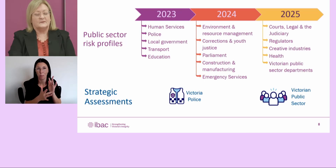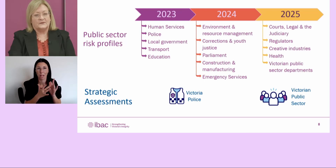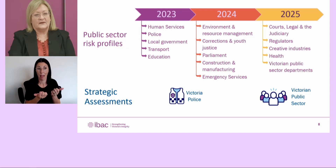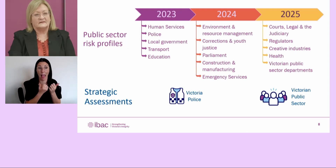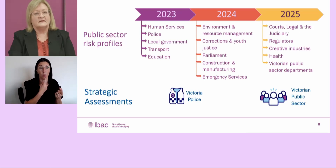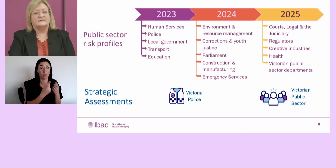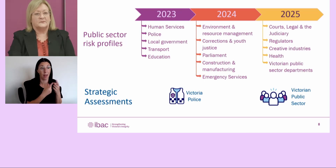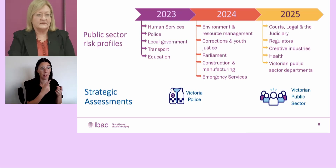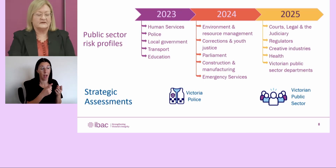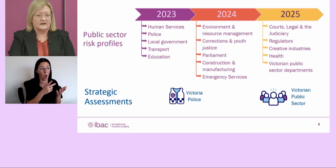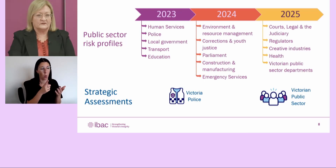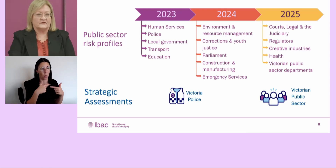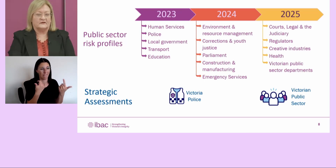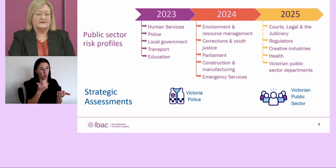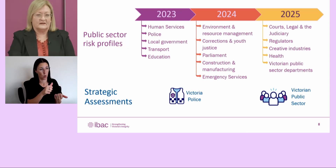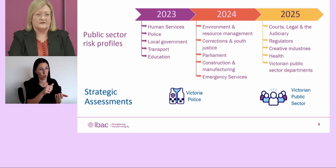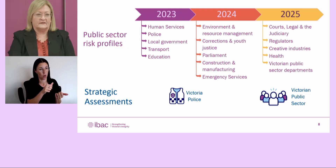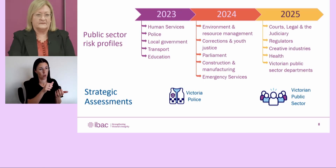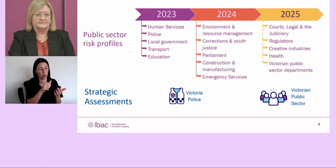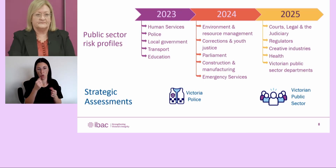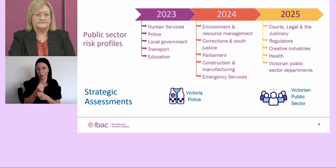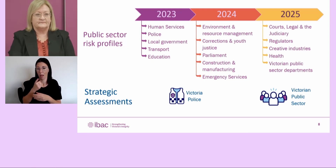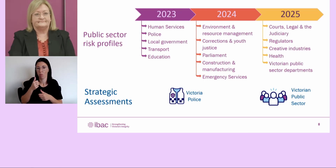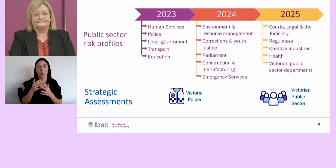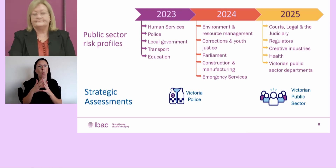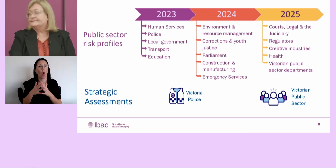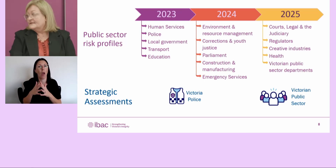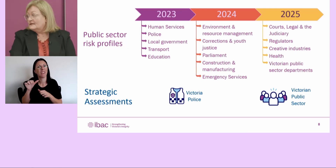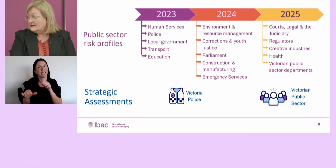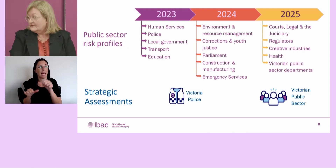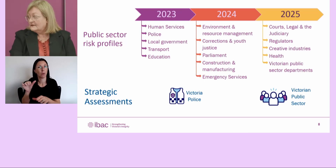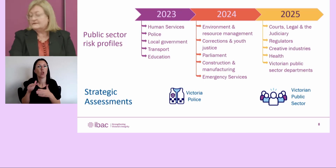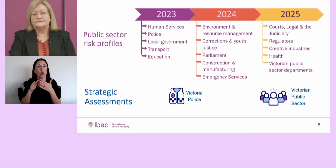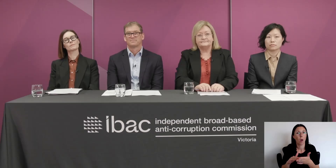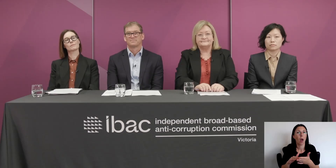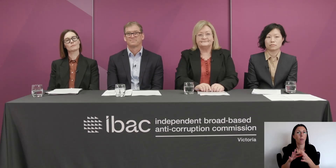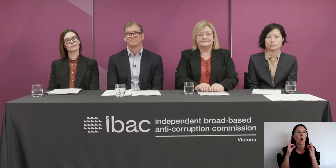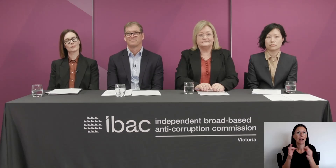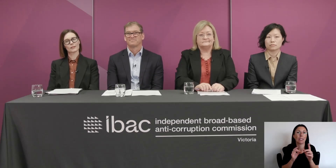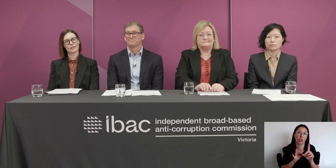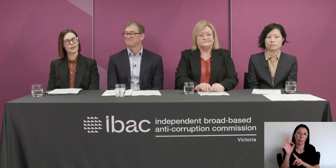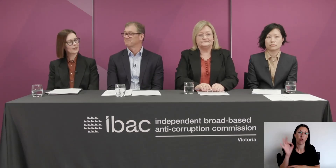organisations can implement to build a culture of integrity. Thanks, Alison.